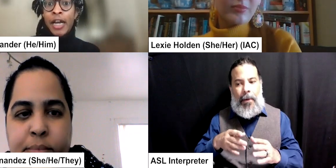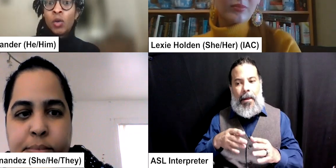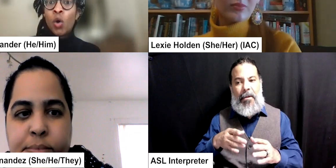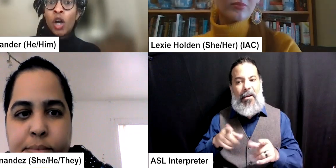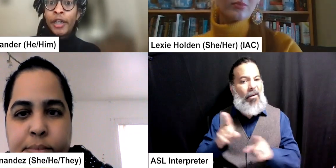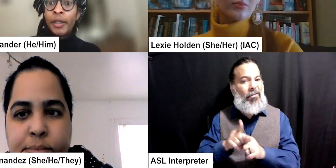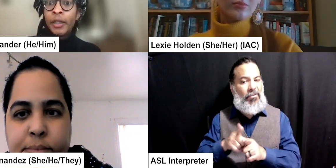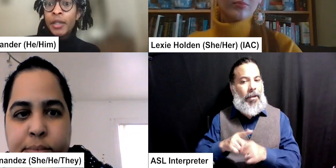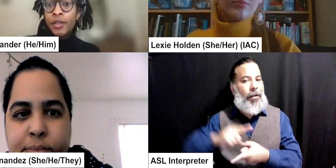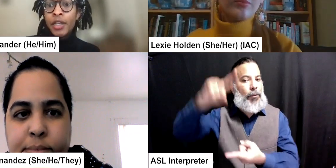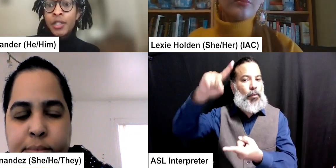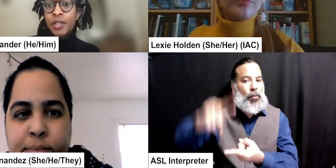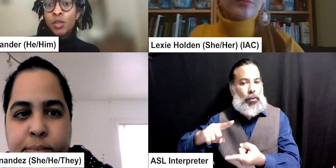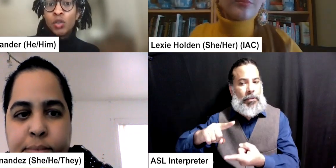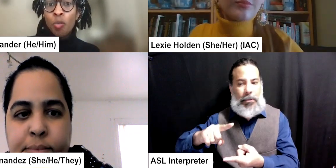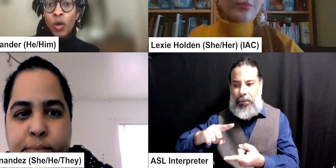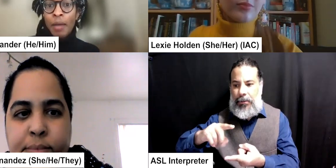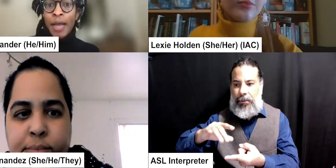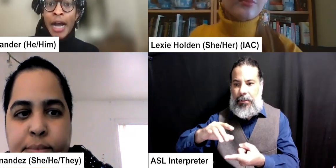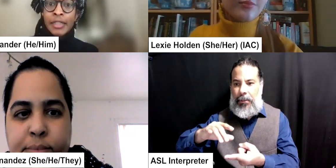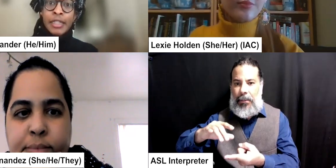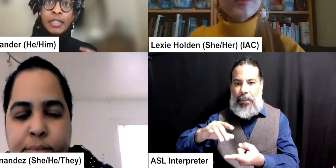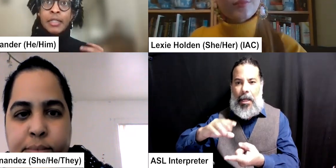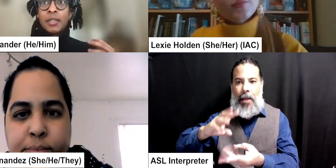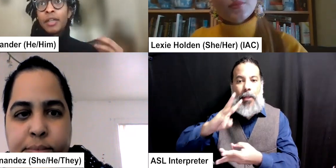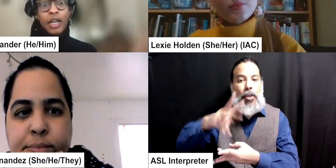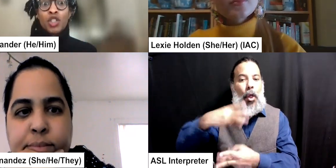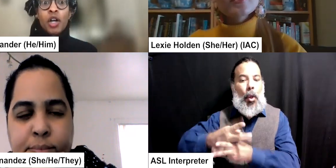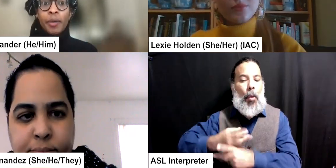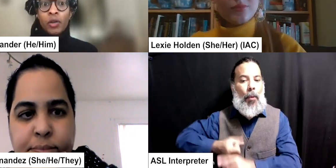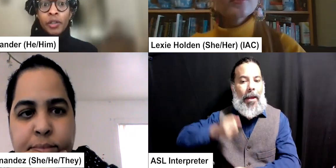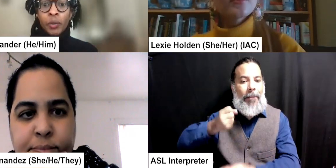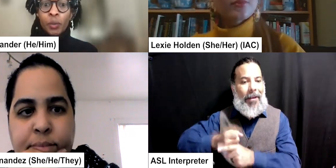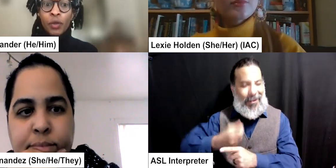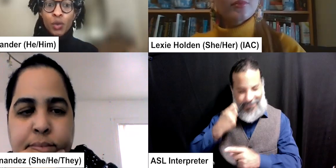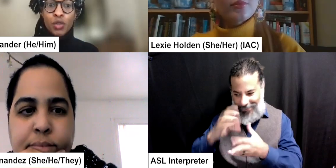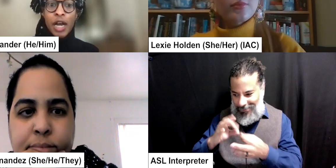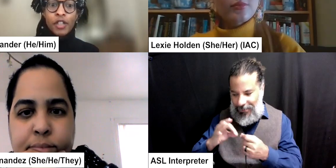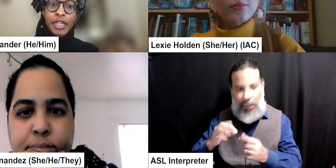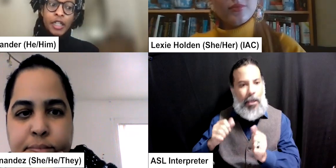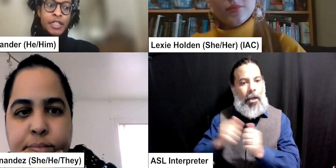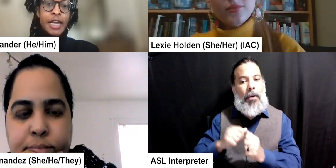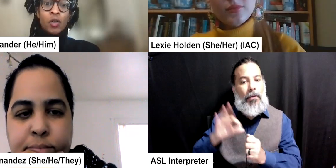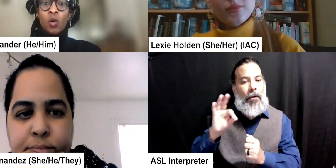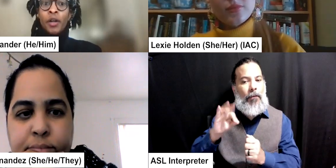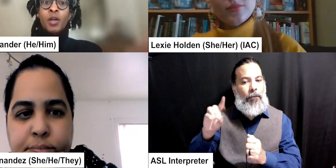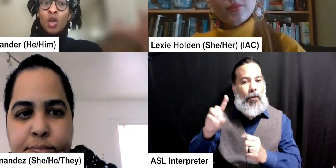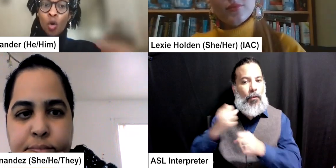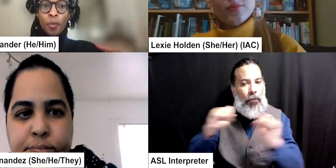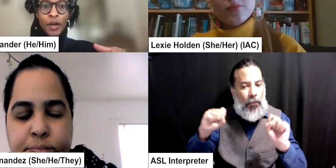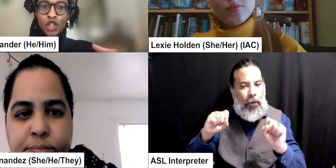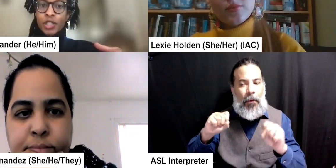cuts down on this global impact and these, like I was talking about earlier with food sovereignty, it cuts down